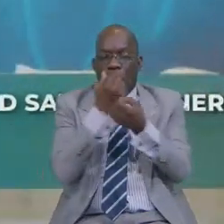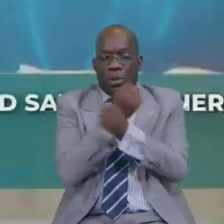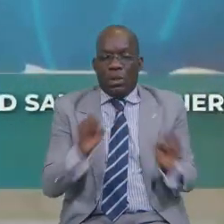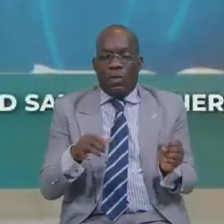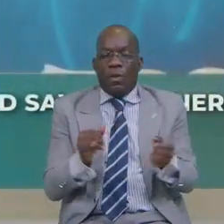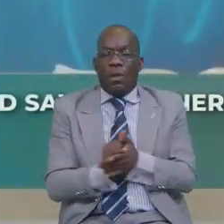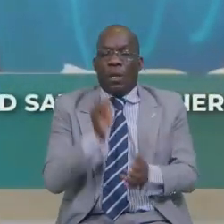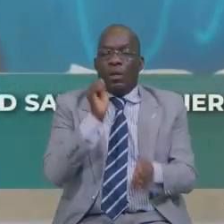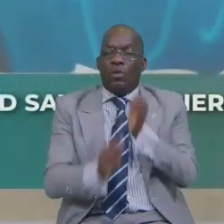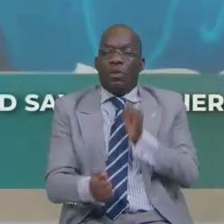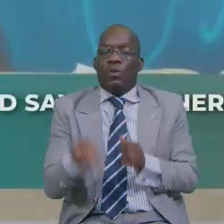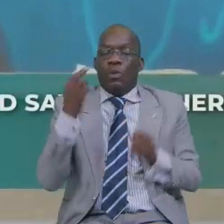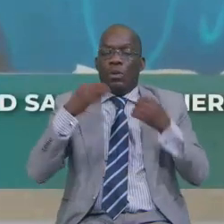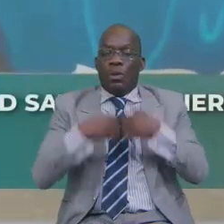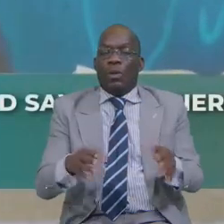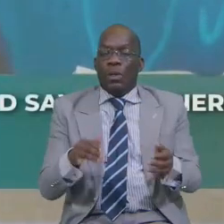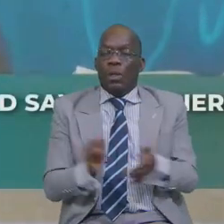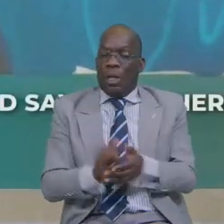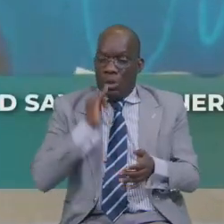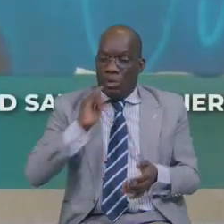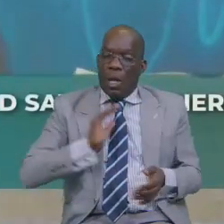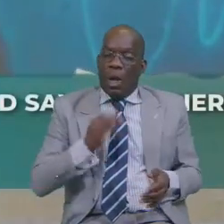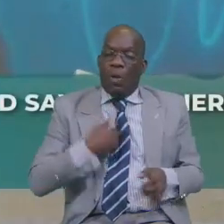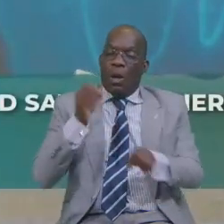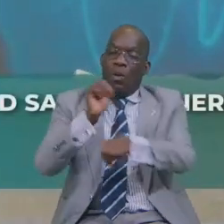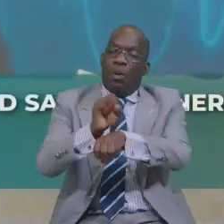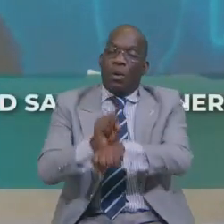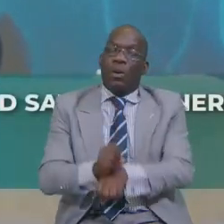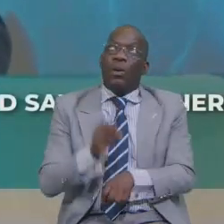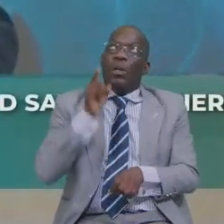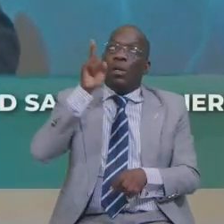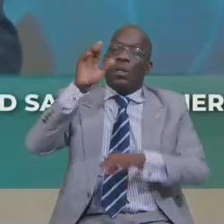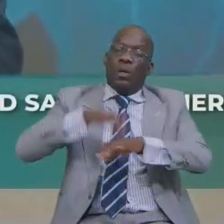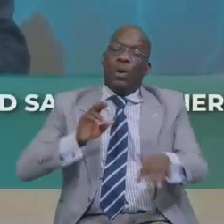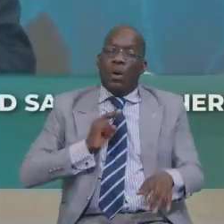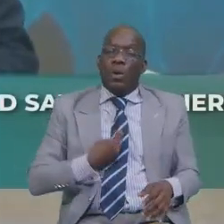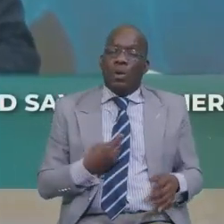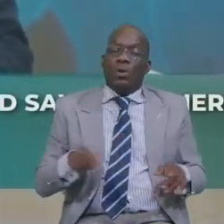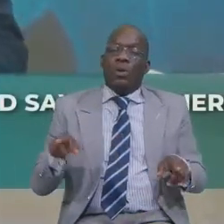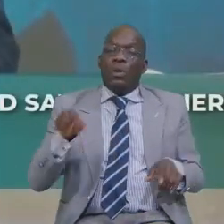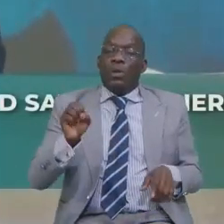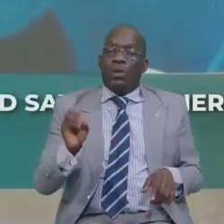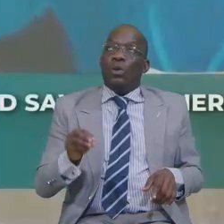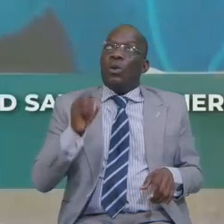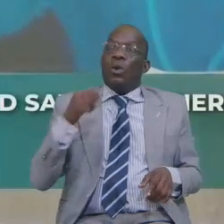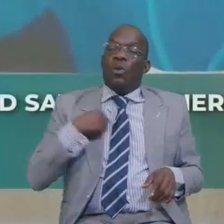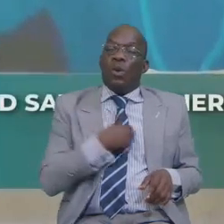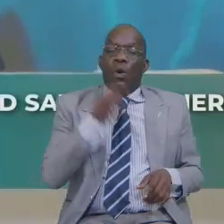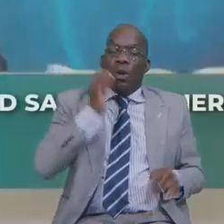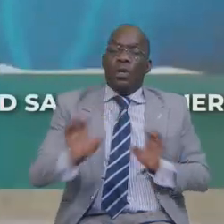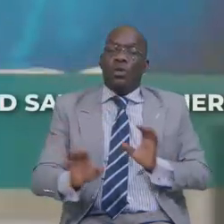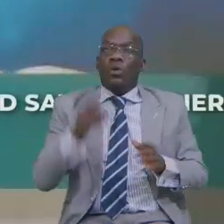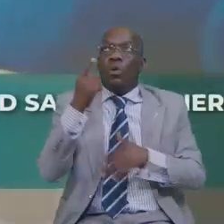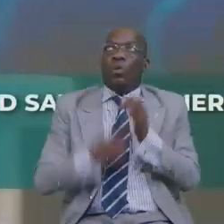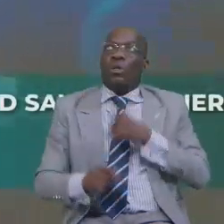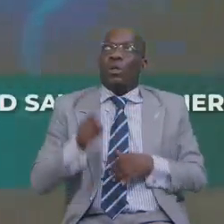our ministry. He's called us so that we will do what he was committed to doing.